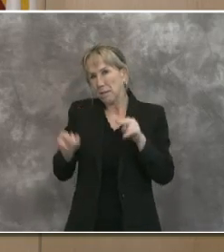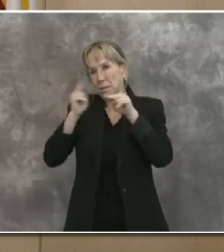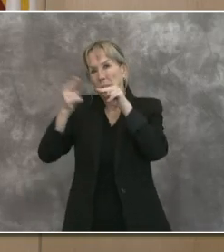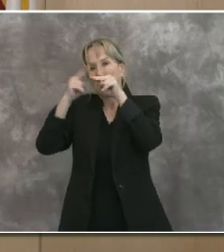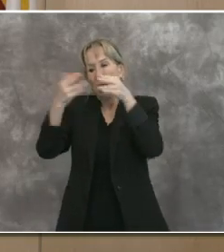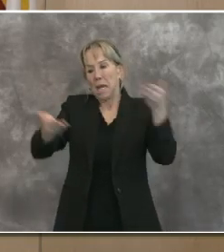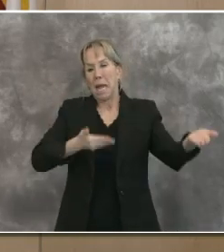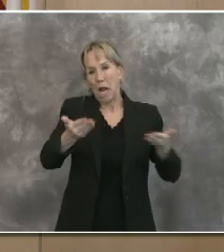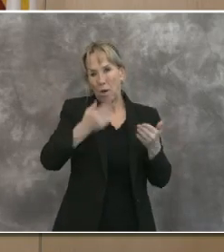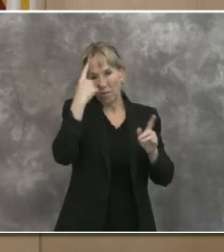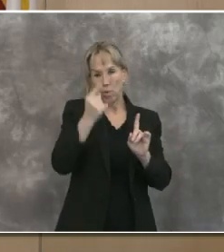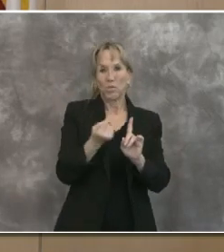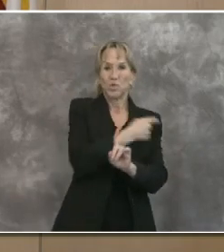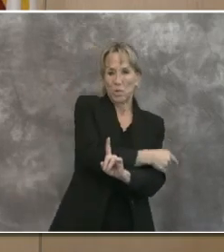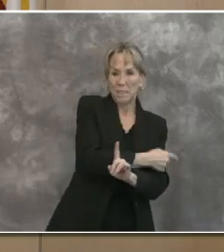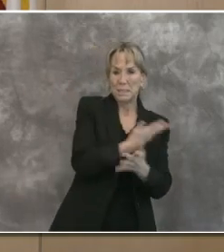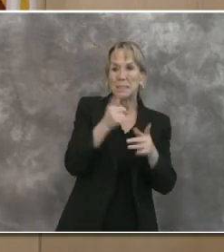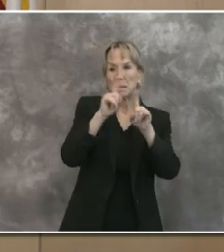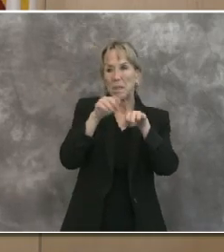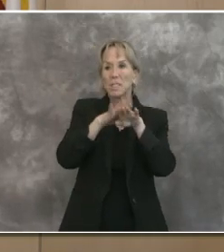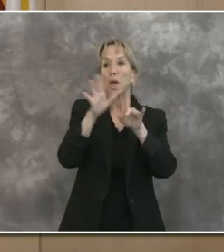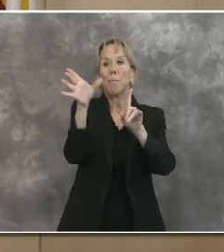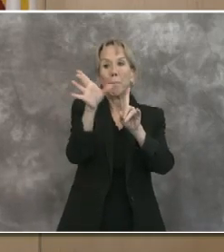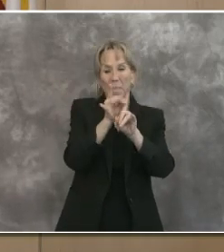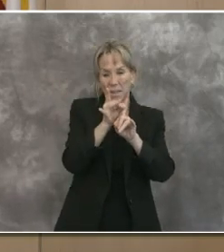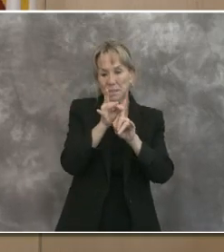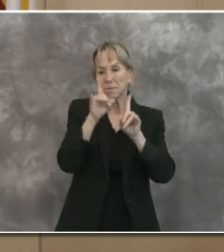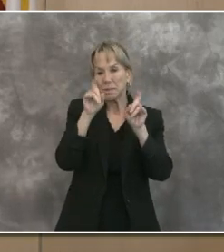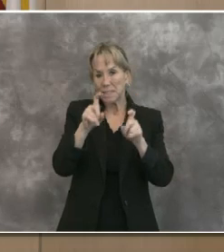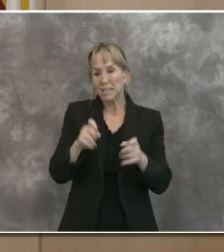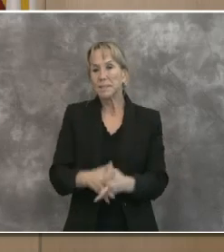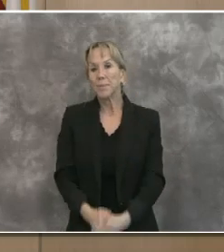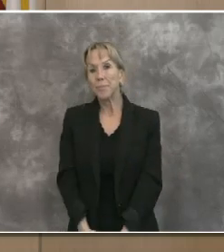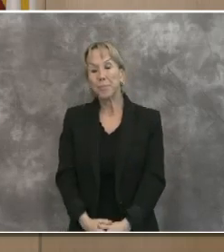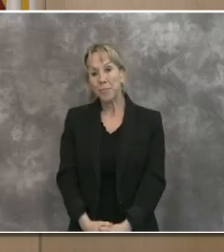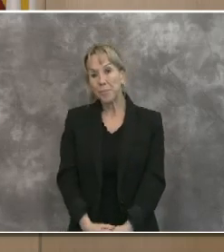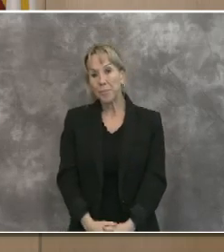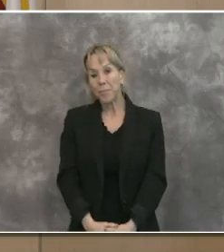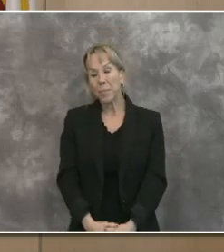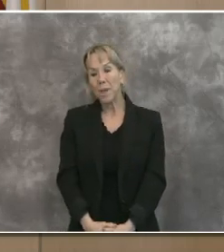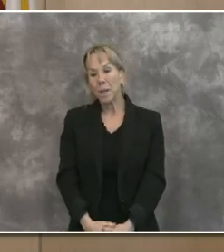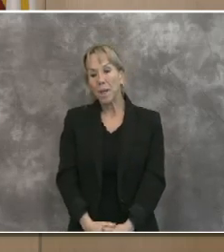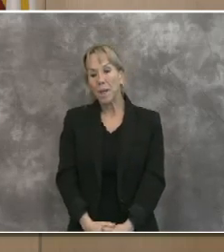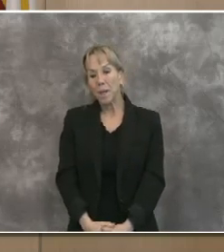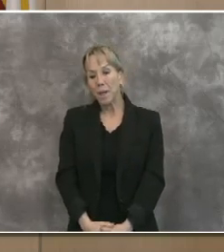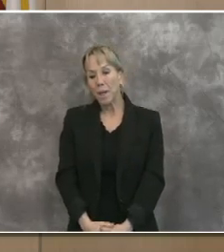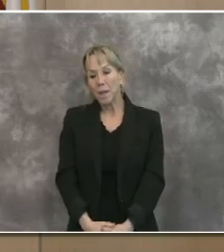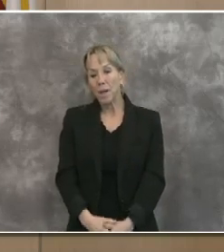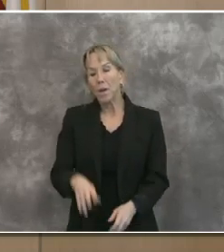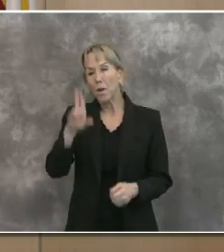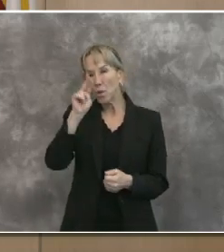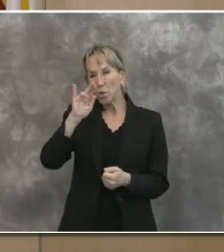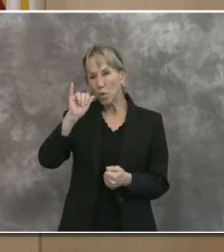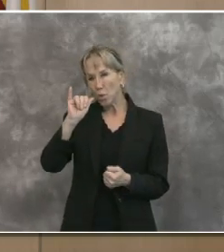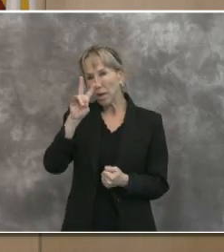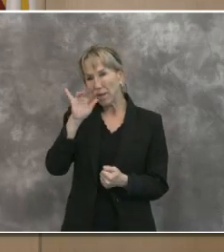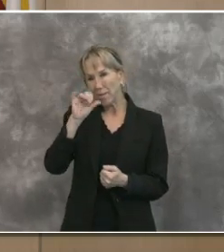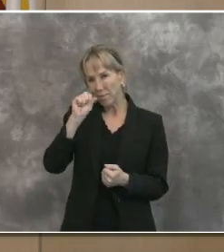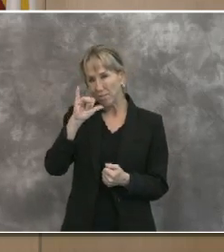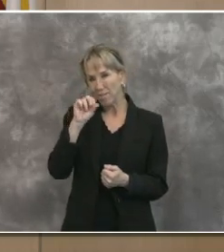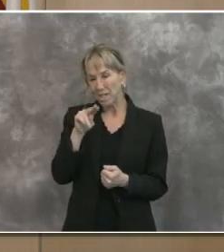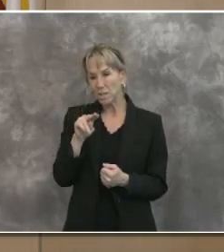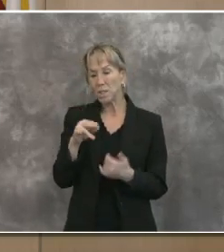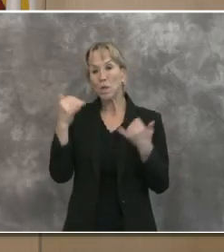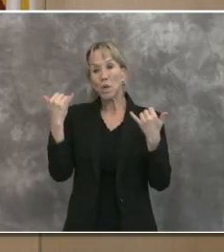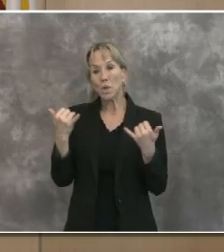testing and contact tracing. Dr. Wooten, I have a question from Saddam from Univision. Today,